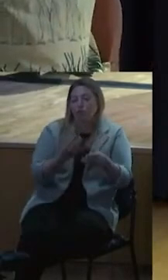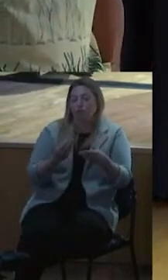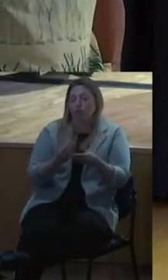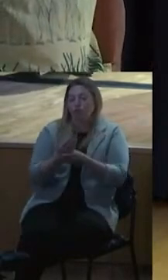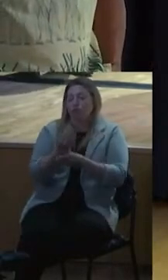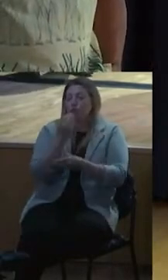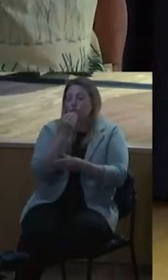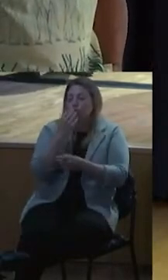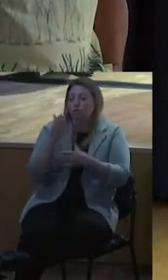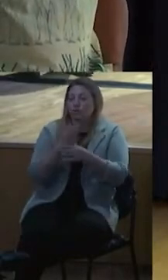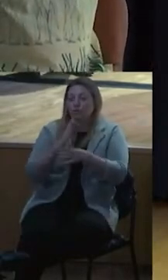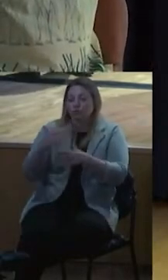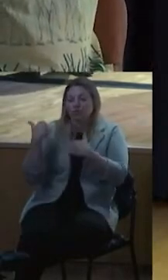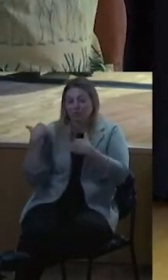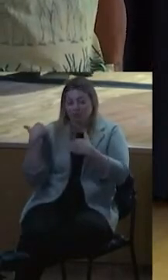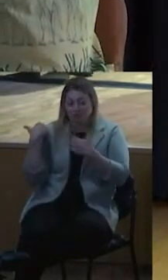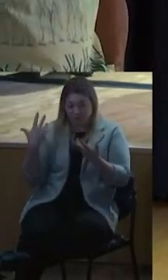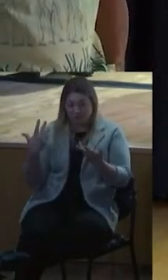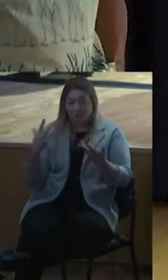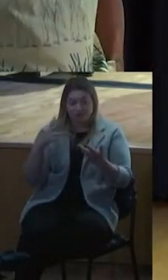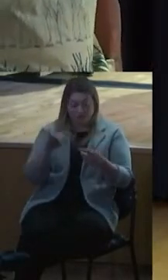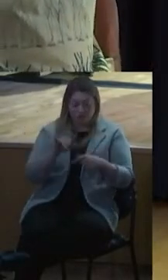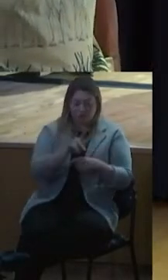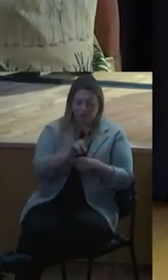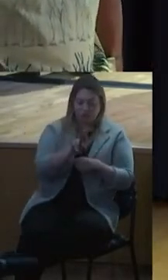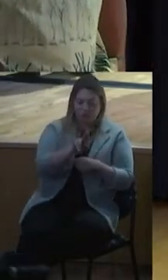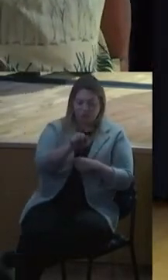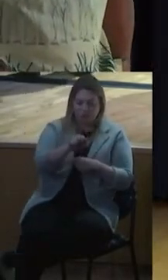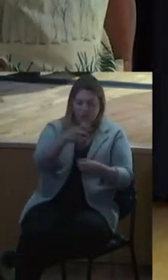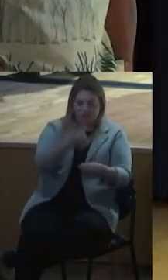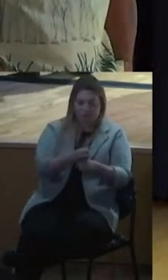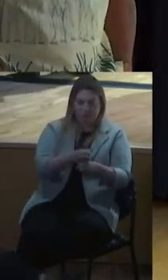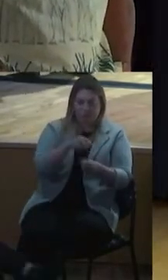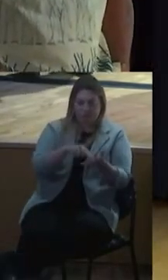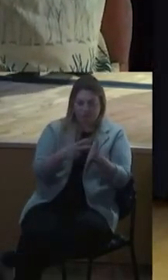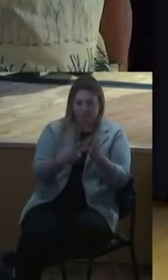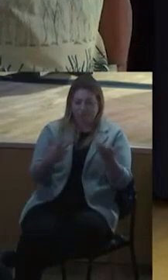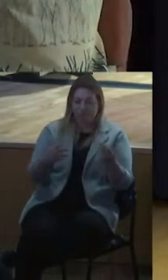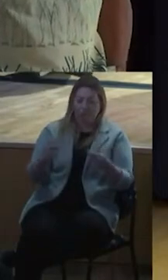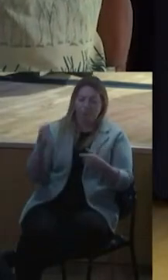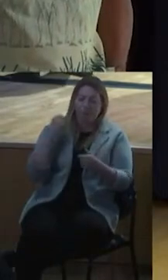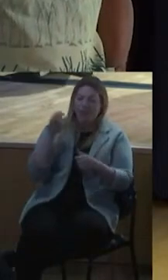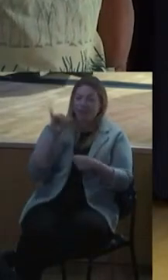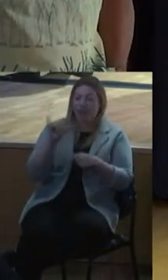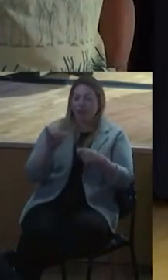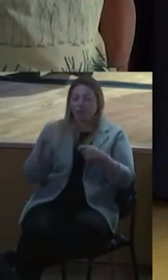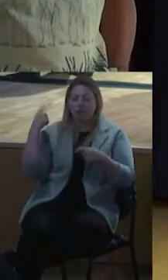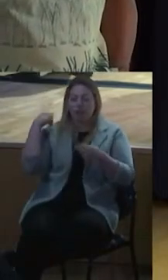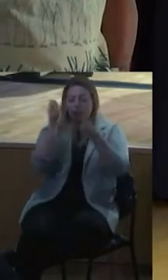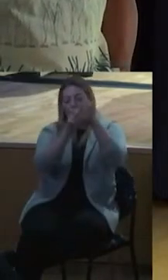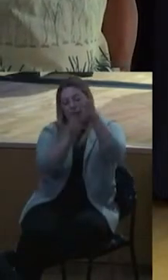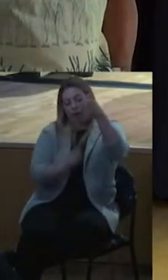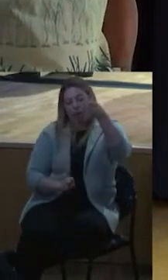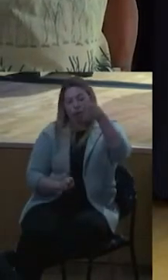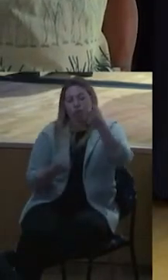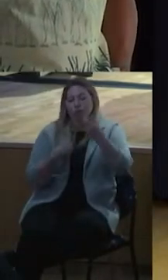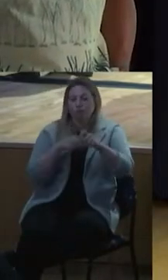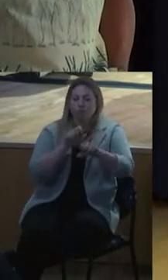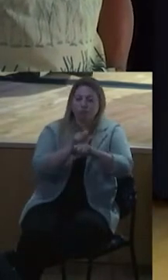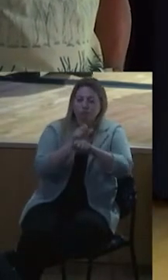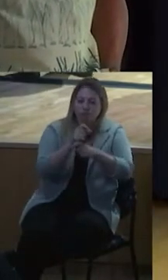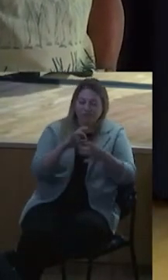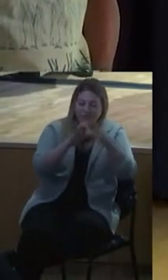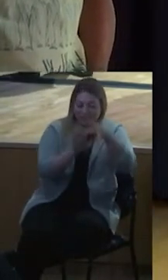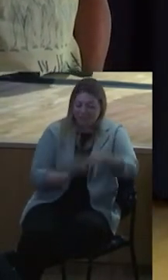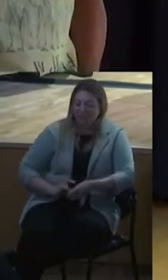responsibility. Our acronym KUA means back, like a backbone. We work to connect community efforts